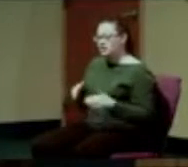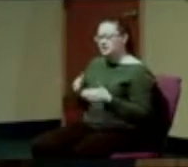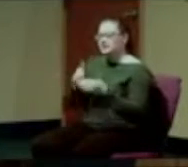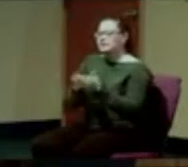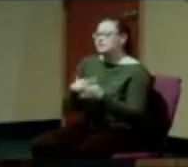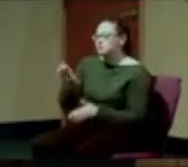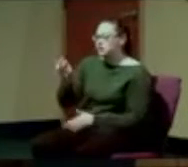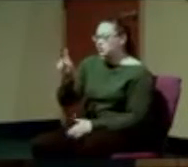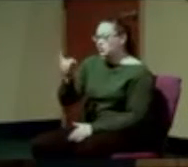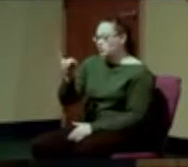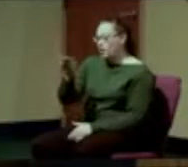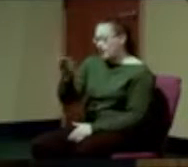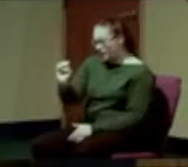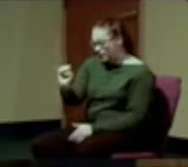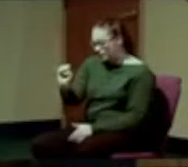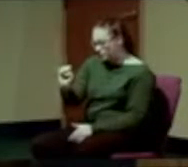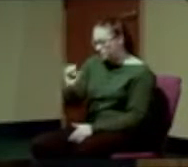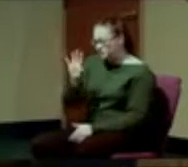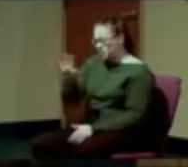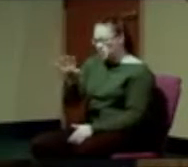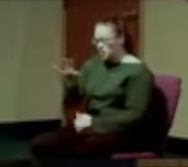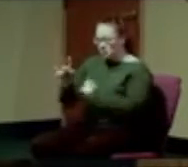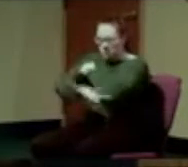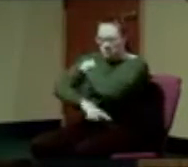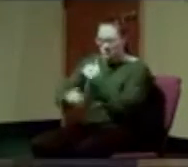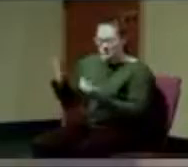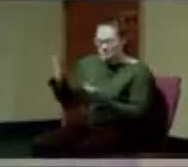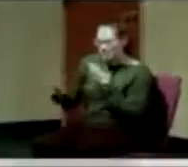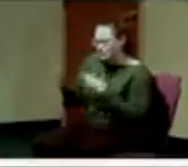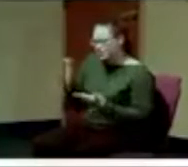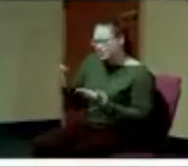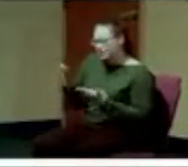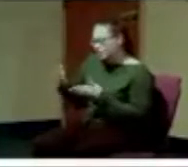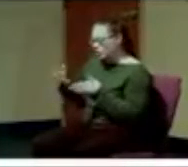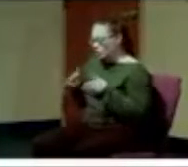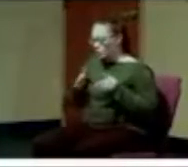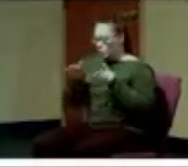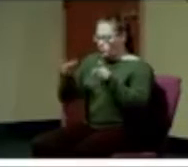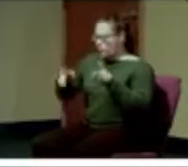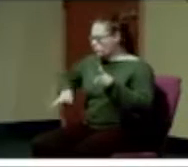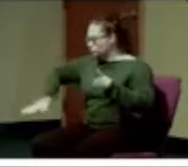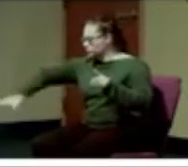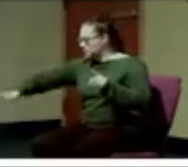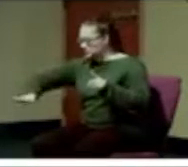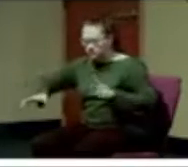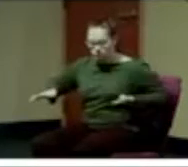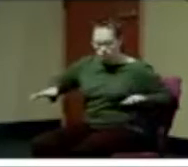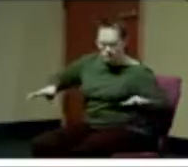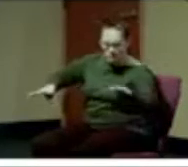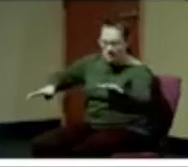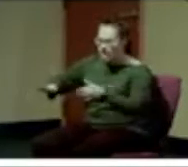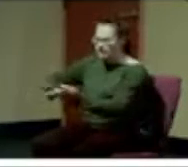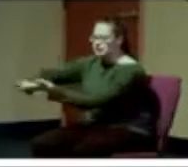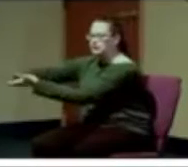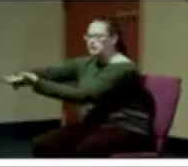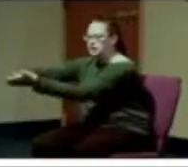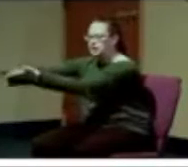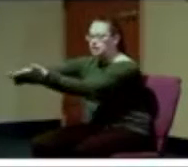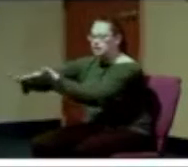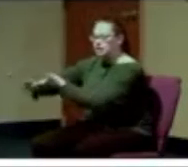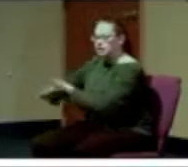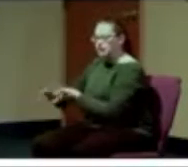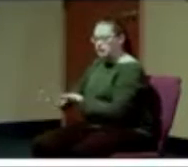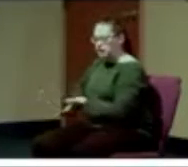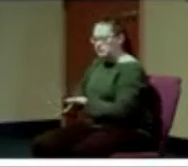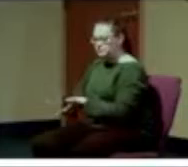of your penalty may be that you are part of the roadside cleanup. Some of y'all have seen that. And for safety's sake, they